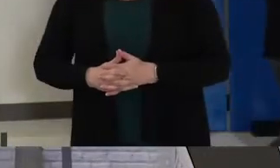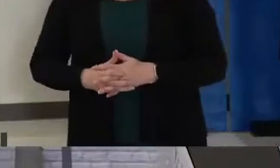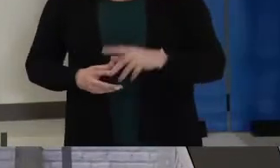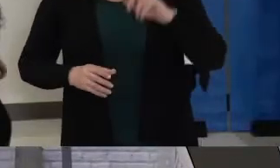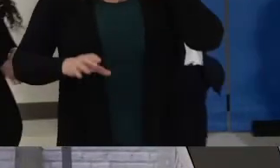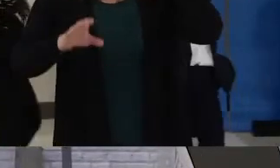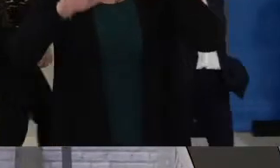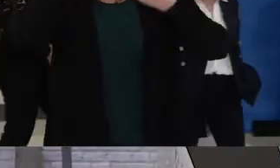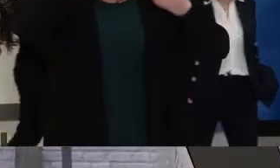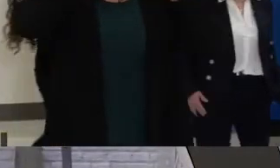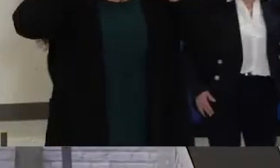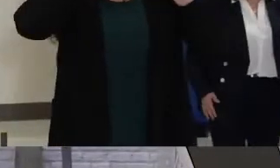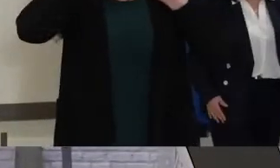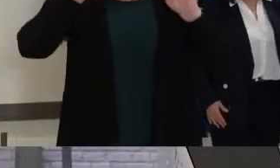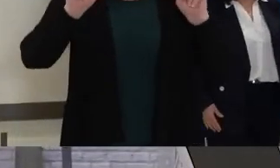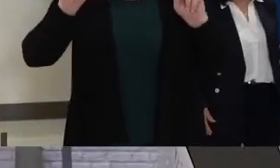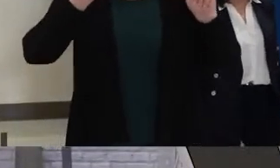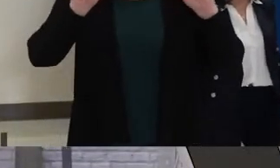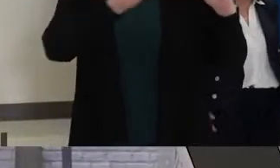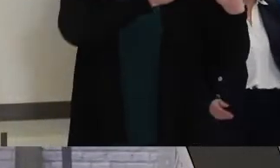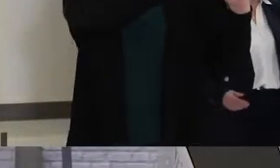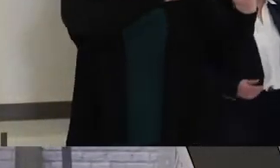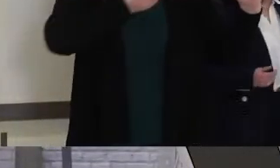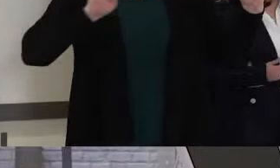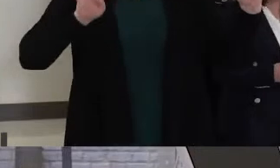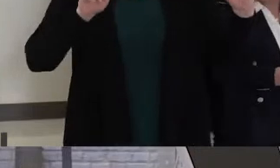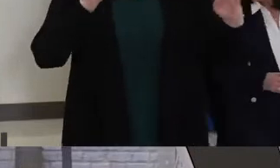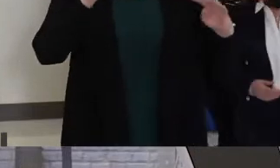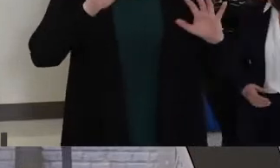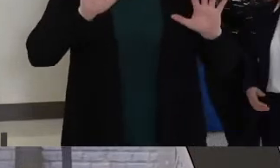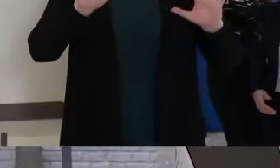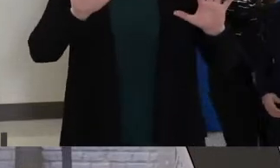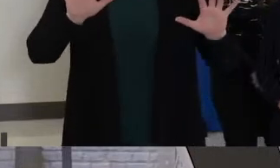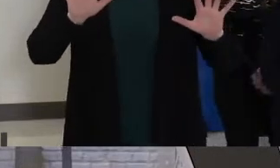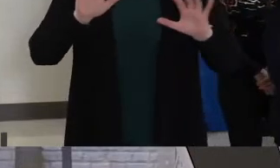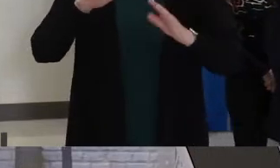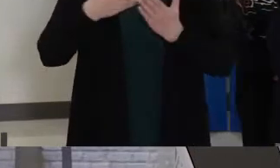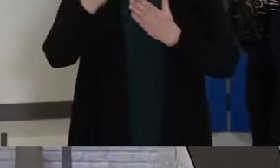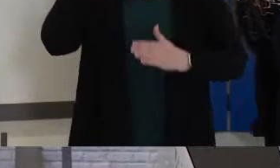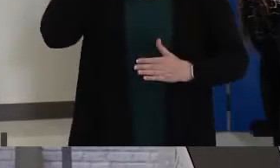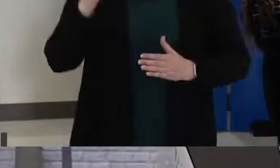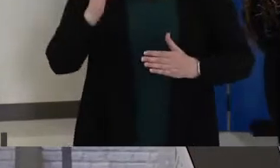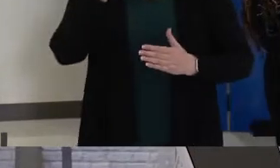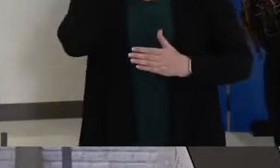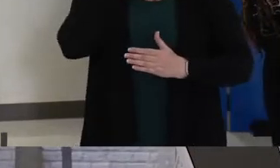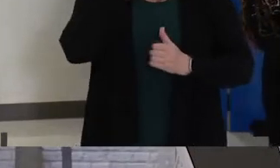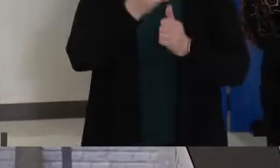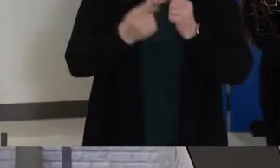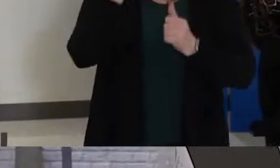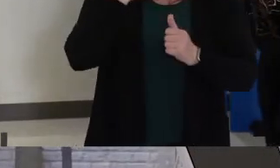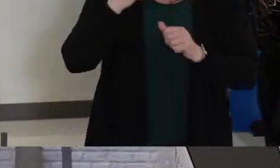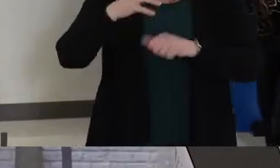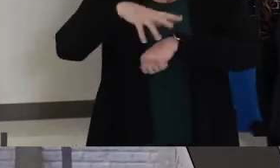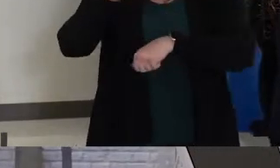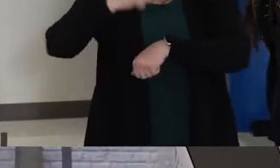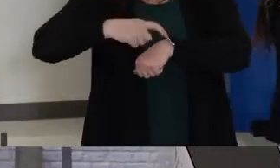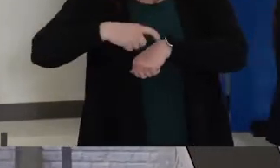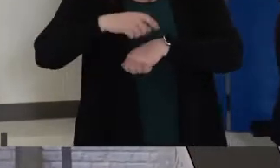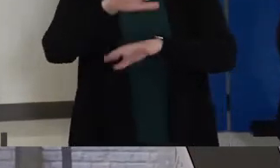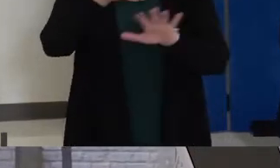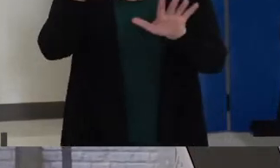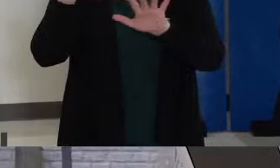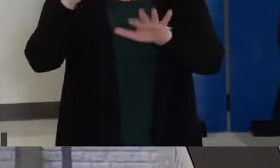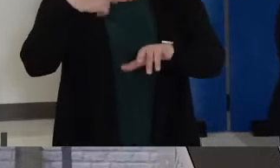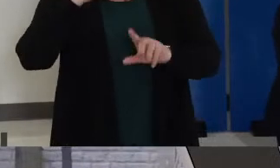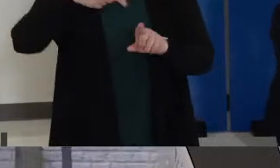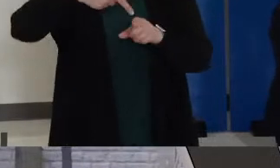I need people behind me. It's a little lonely, all the speakers up here. Thank you, everybody who took the time, and Senator Eggman in particular,